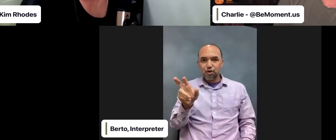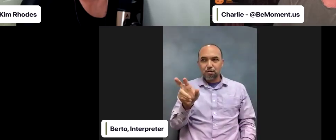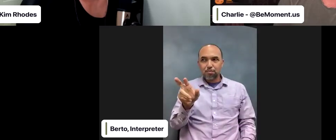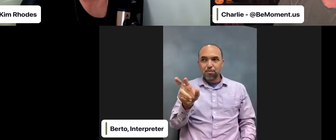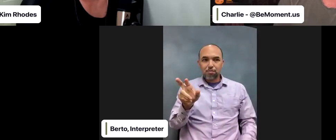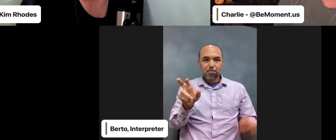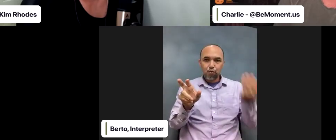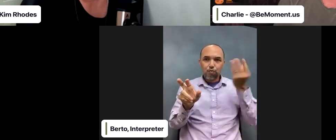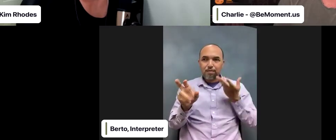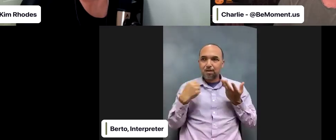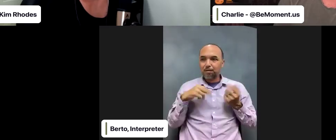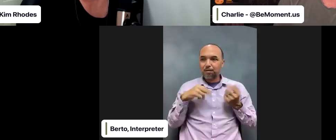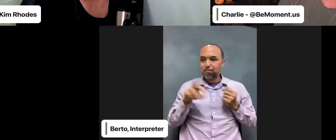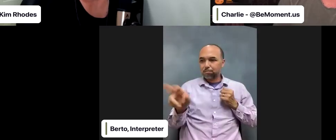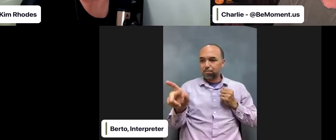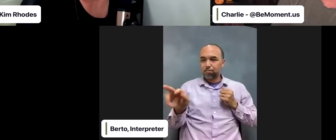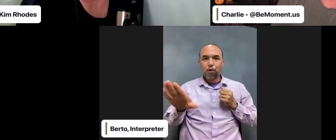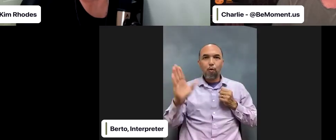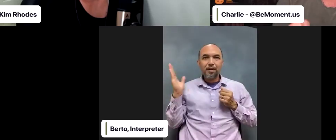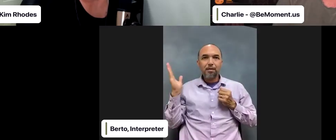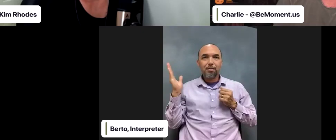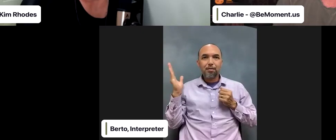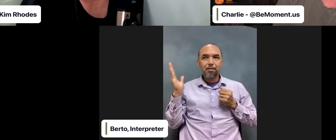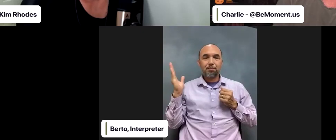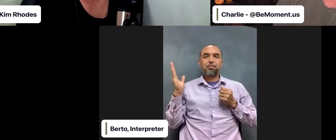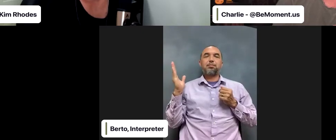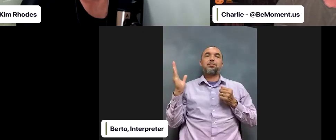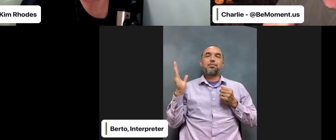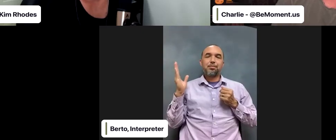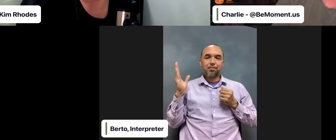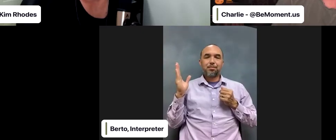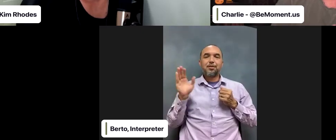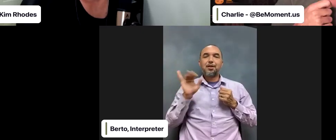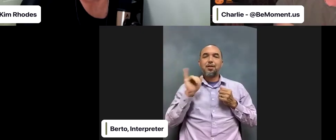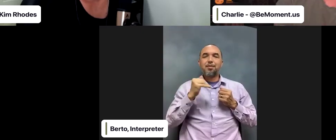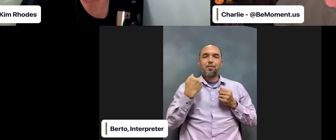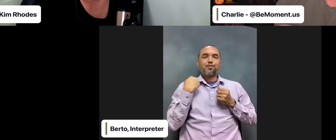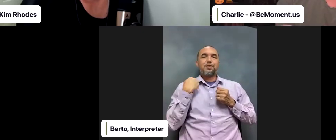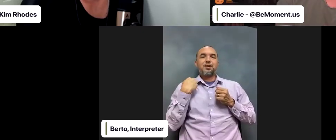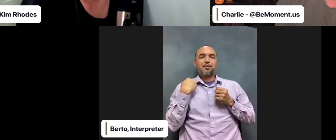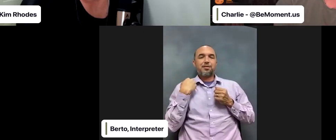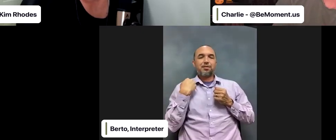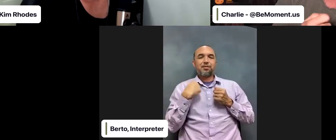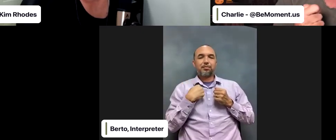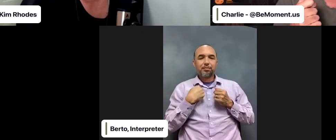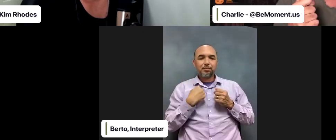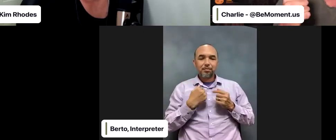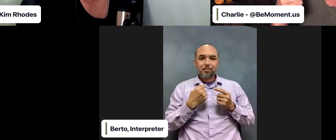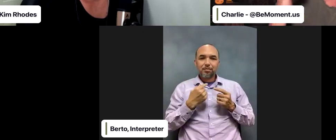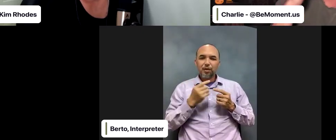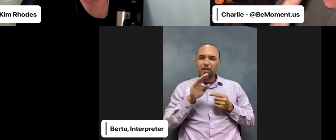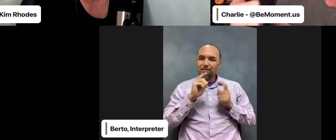And it's yet another reminder to me hearing again tonight, and I think for all of us, which is the gift that you're giving tonight, which